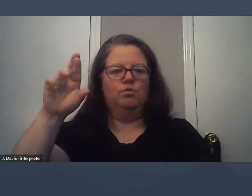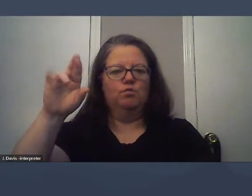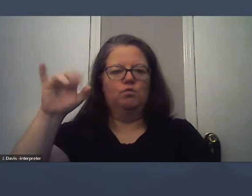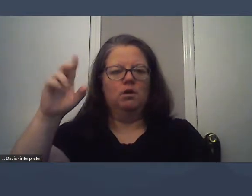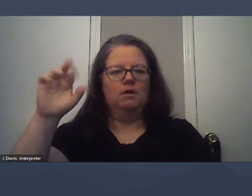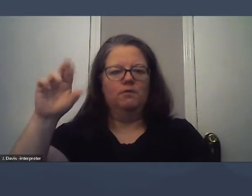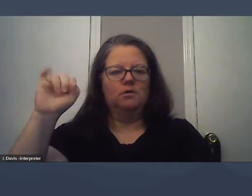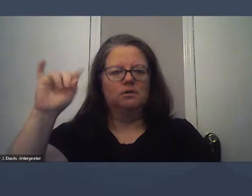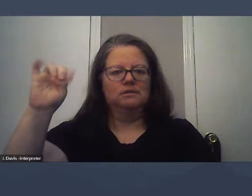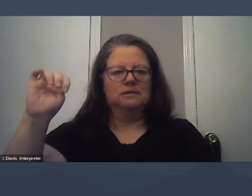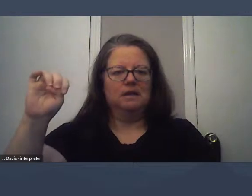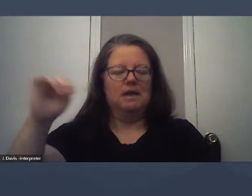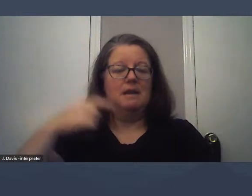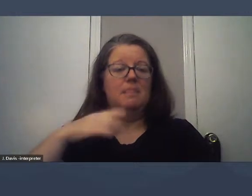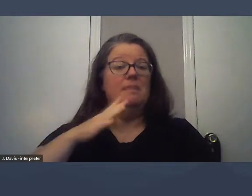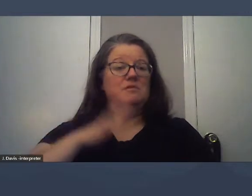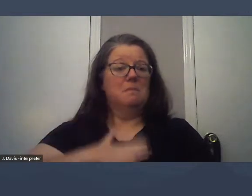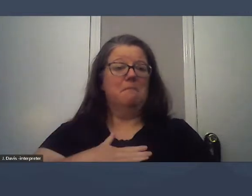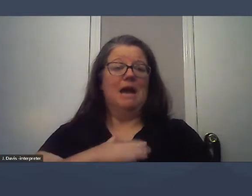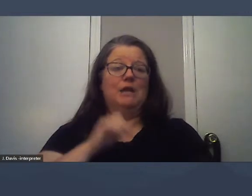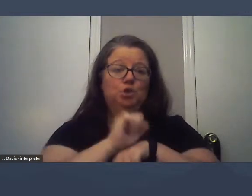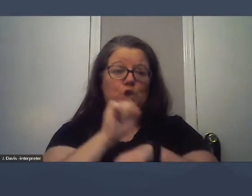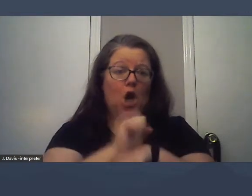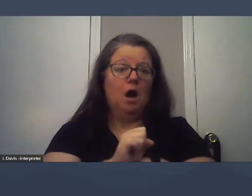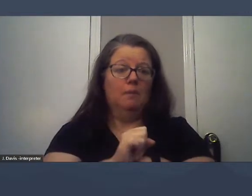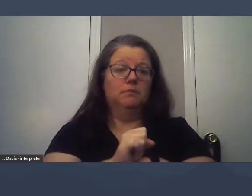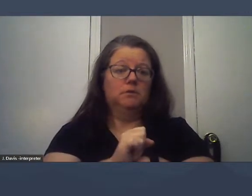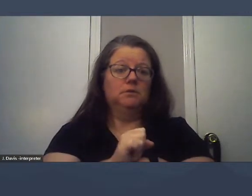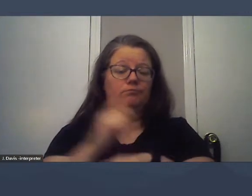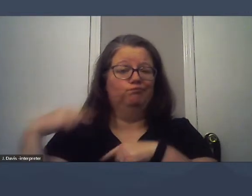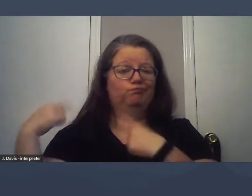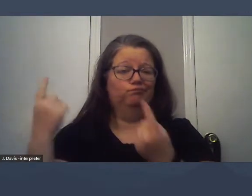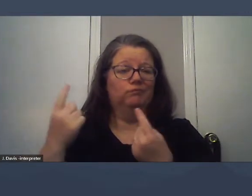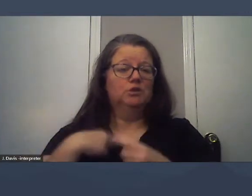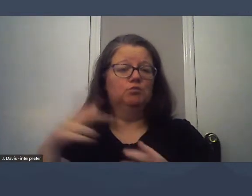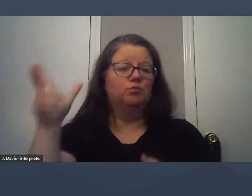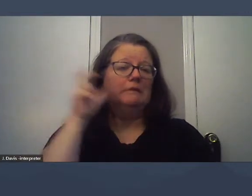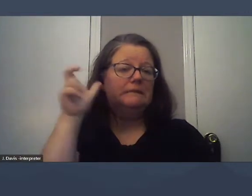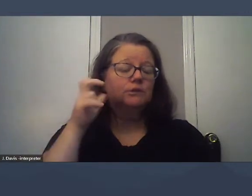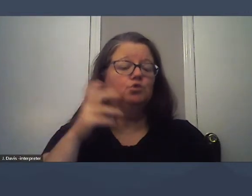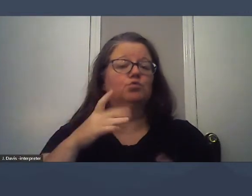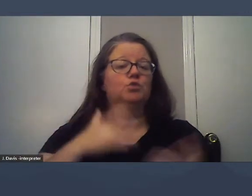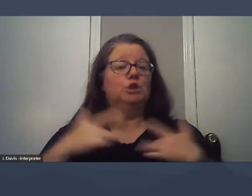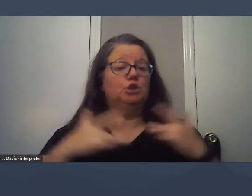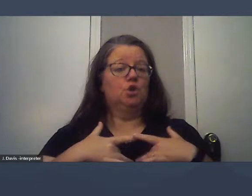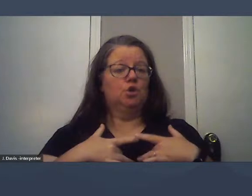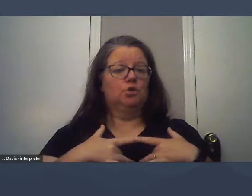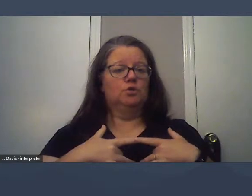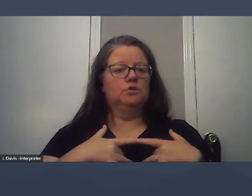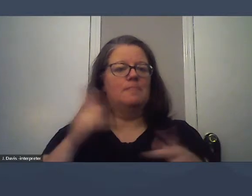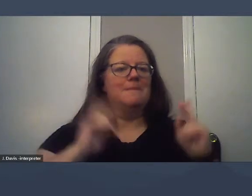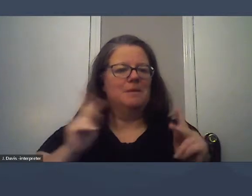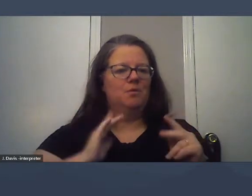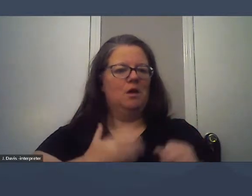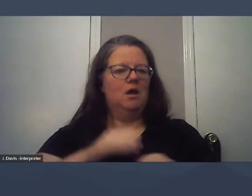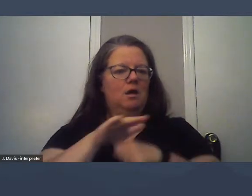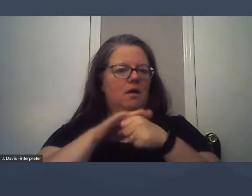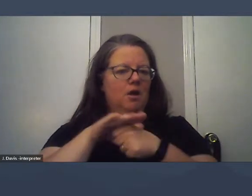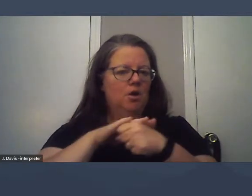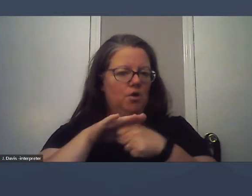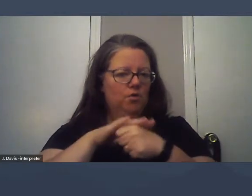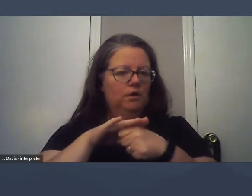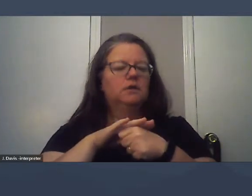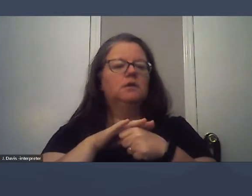mind, I did this for a living. This was my paycheck to listen to the concerns of the citizens in our area. And